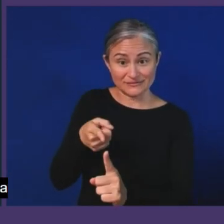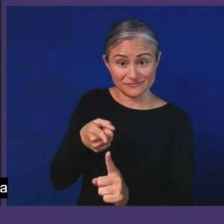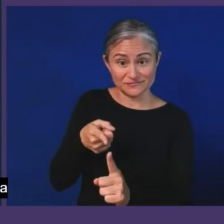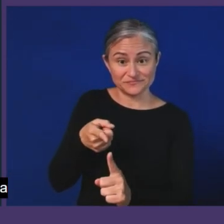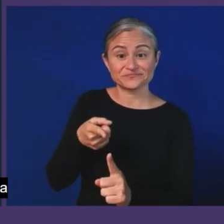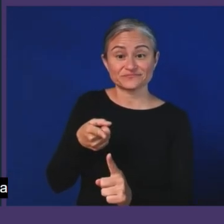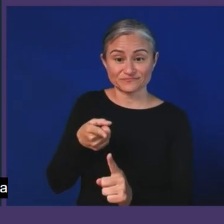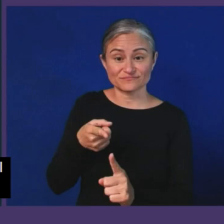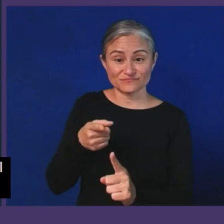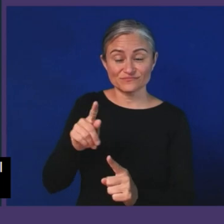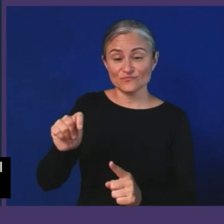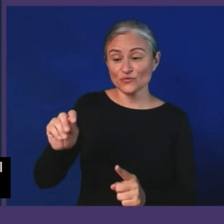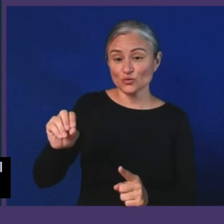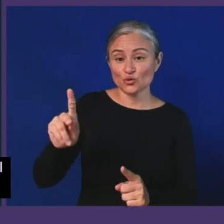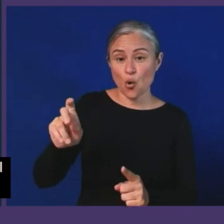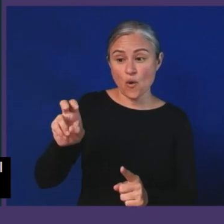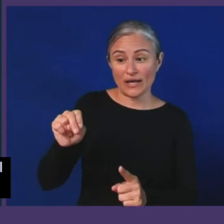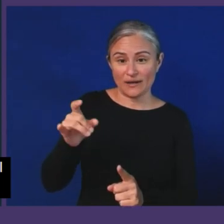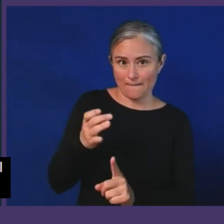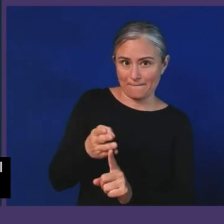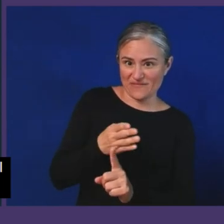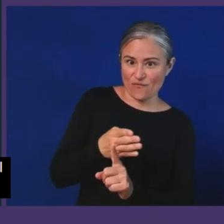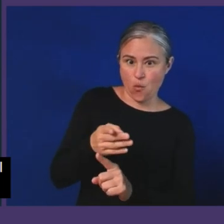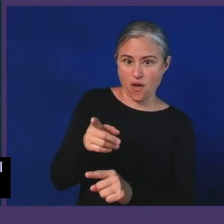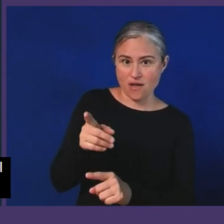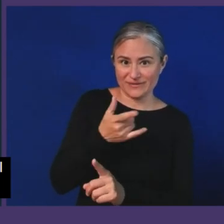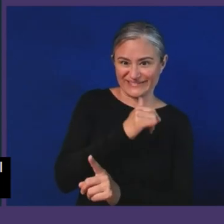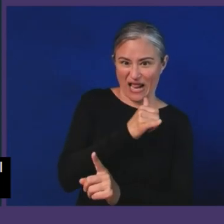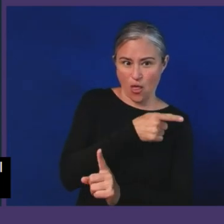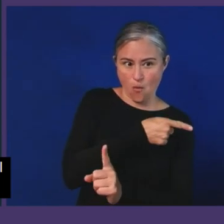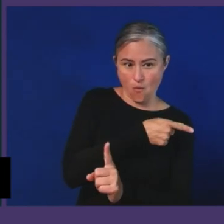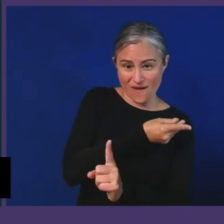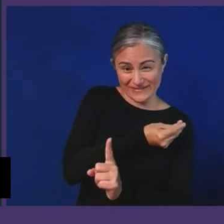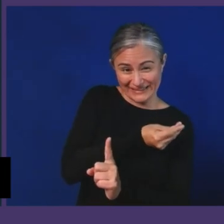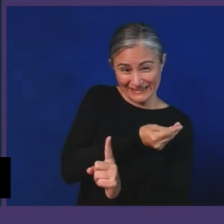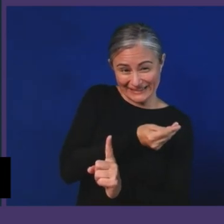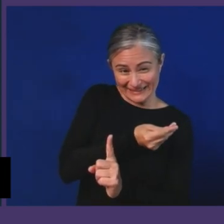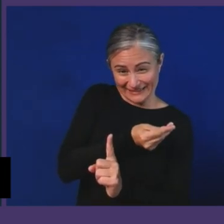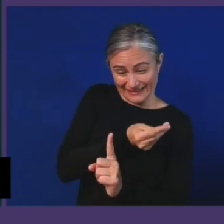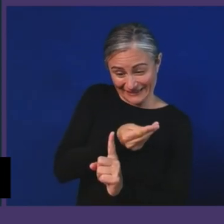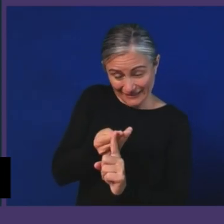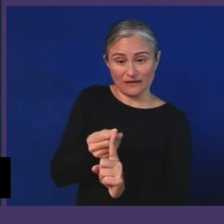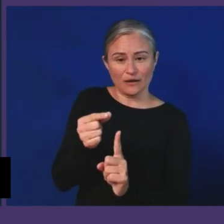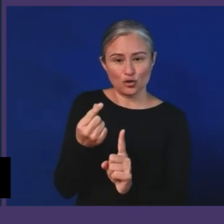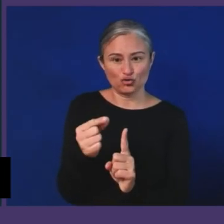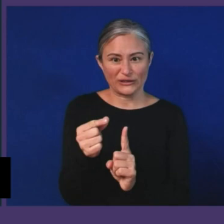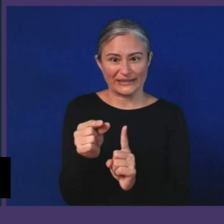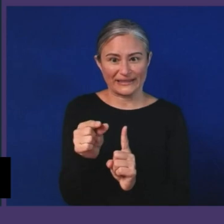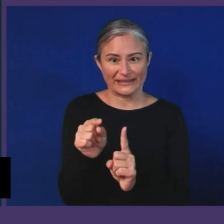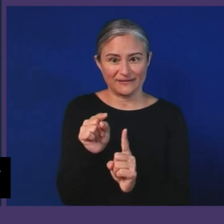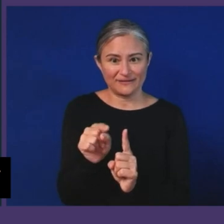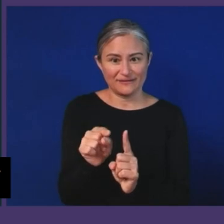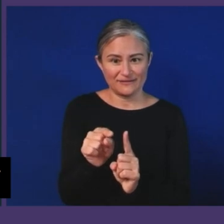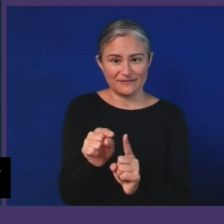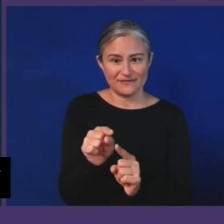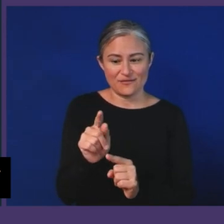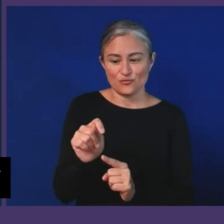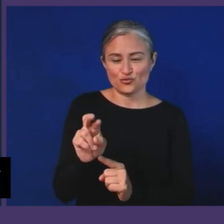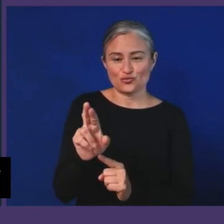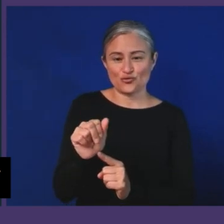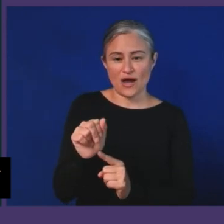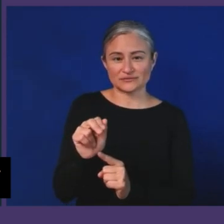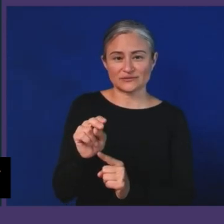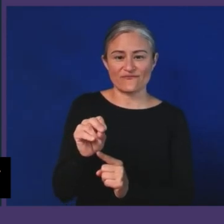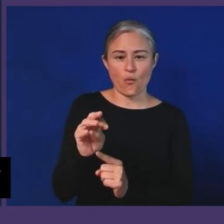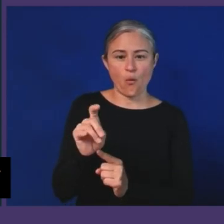yellow, and we're going to feed that entire context into the transformer neural network. And the transformer is going to try to